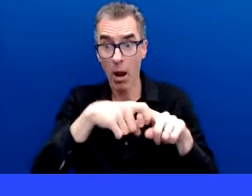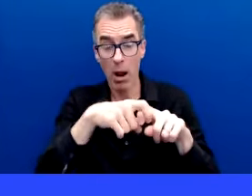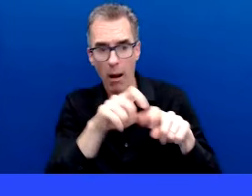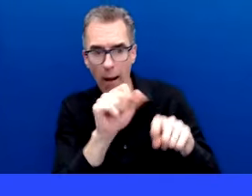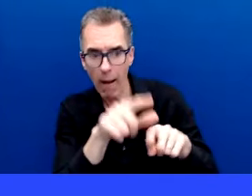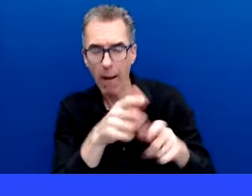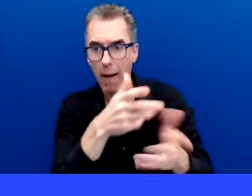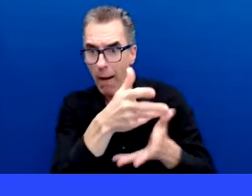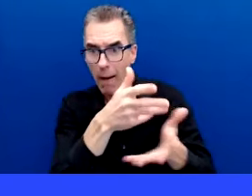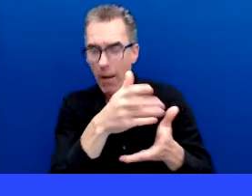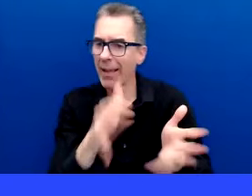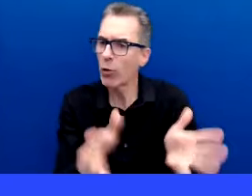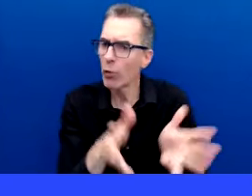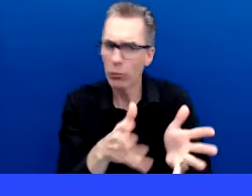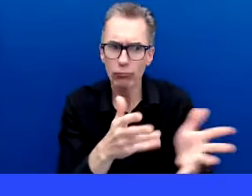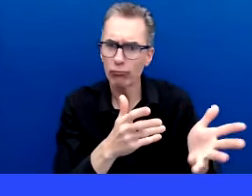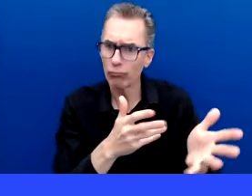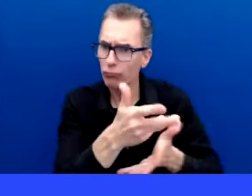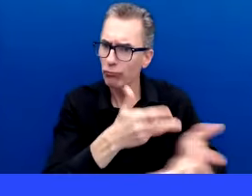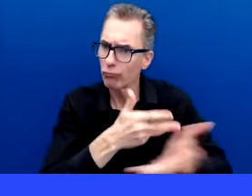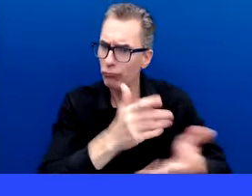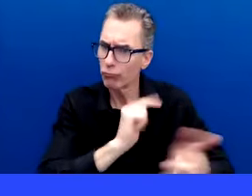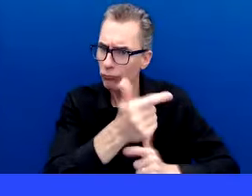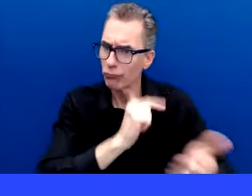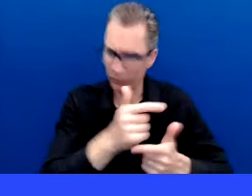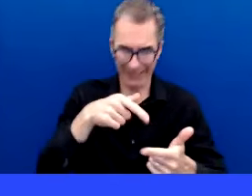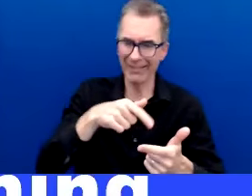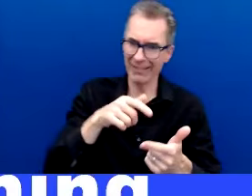instructor, which is one of the important components of RSI.